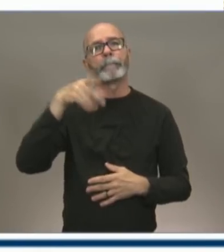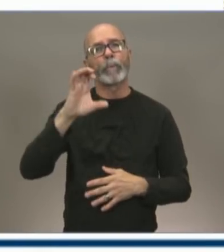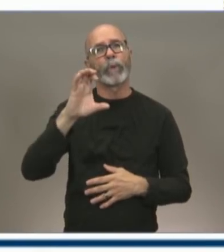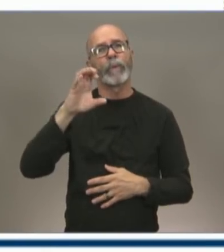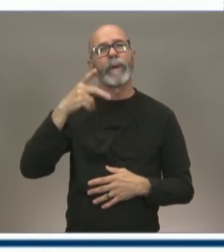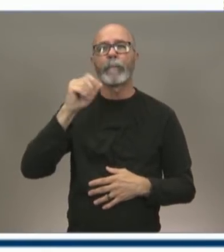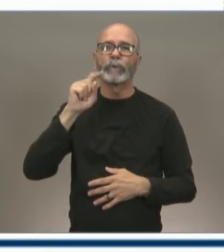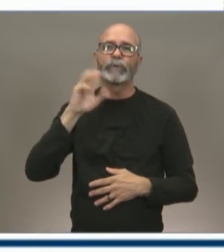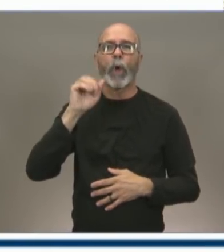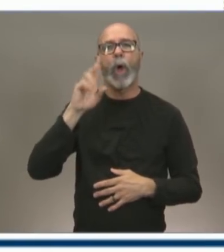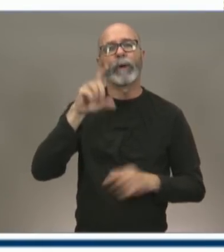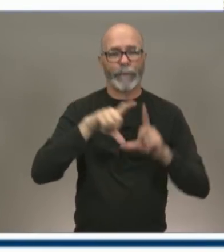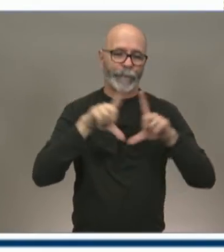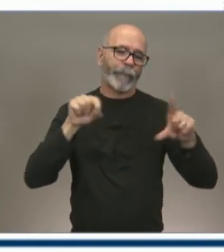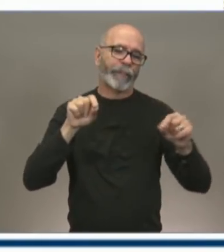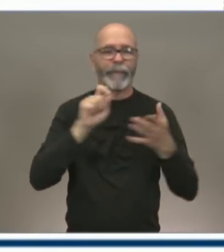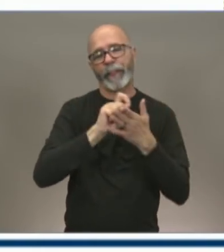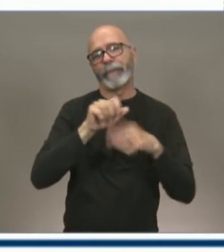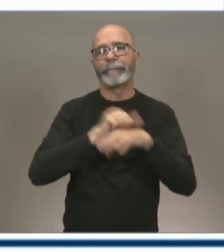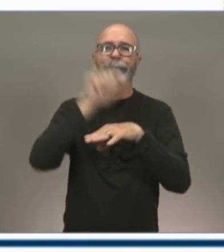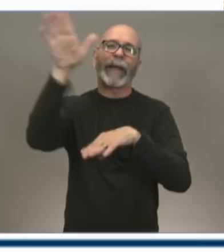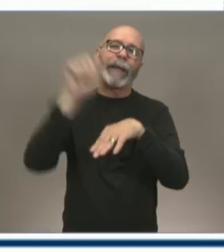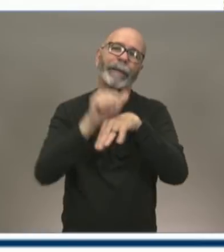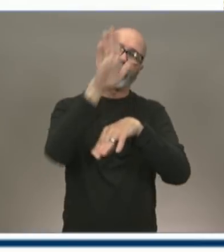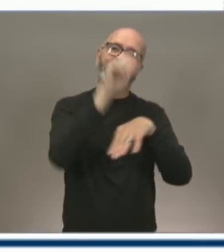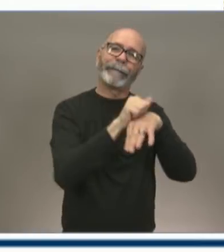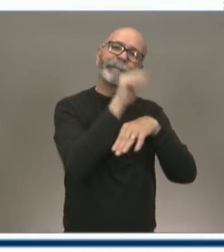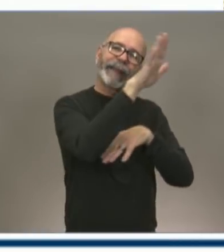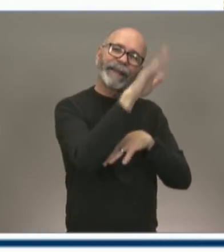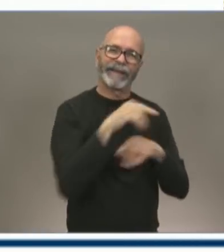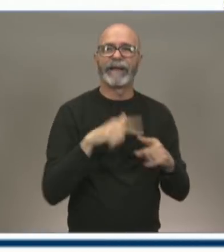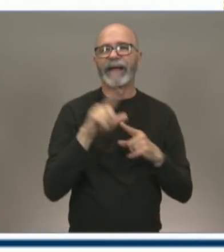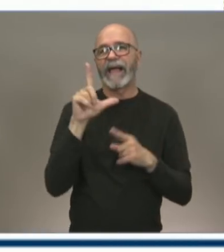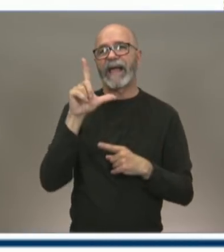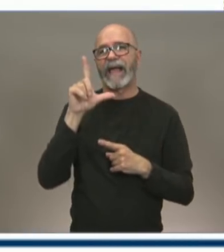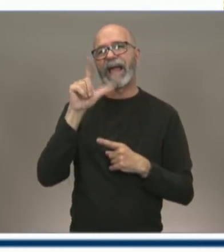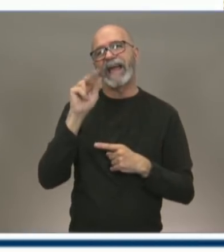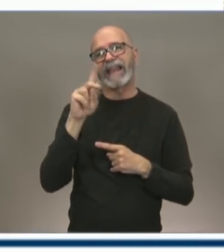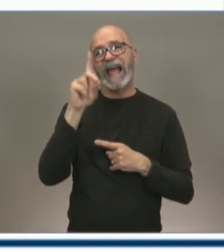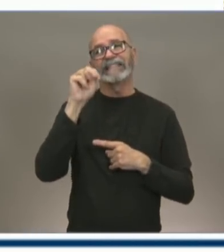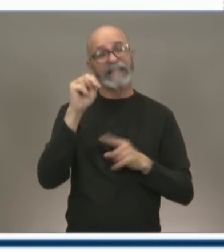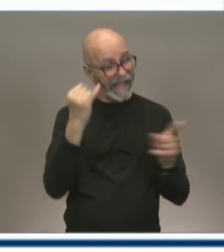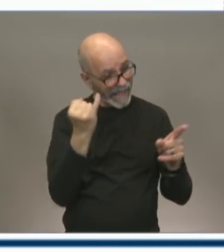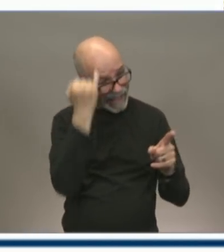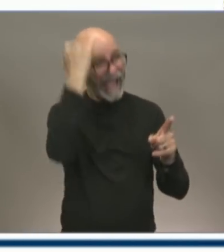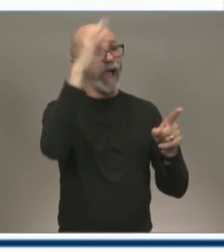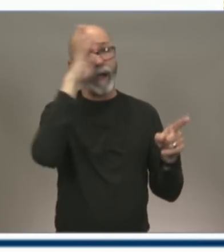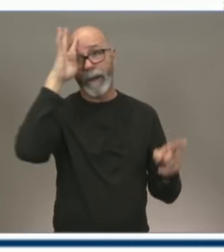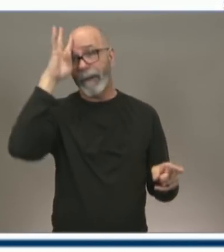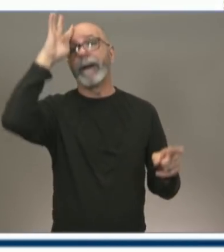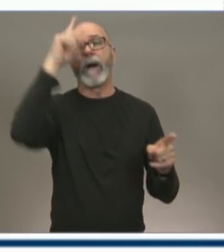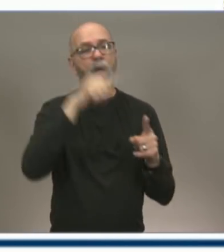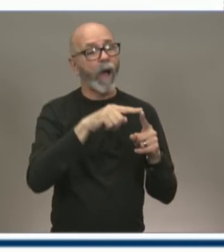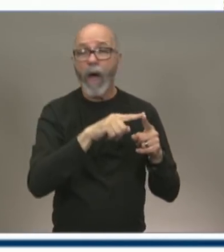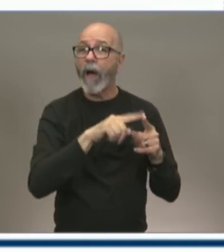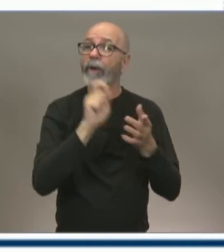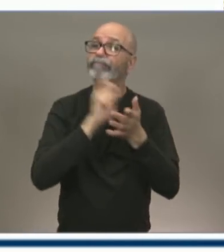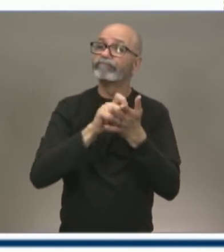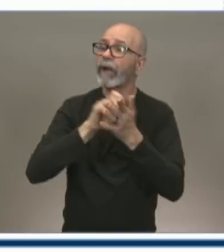up. So Landon, you were a trendsetter. You started this idea of making sure we write to fellow Nova Scotians.